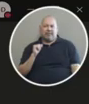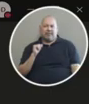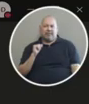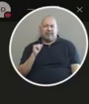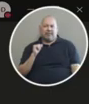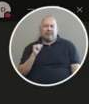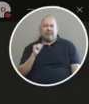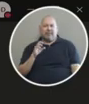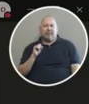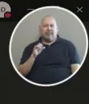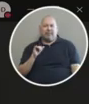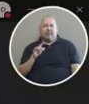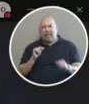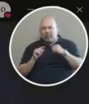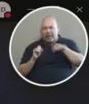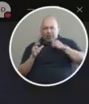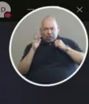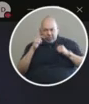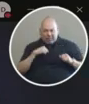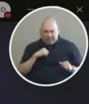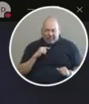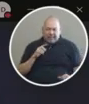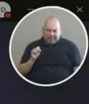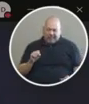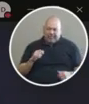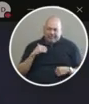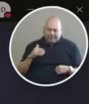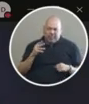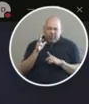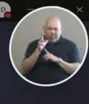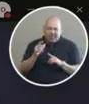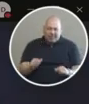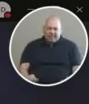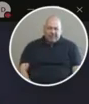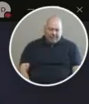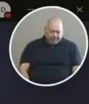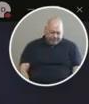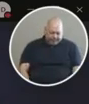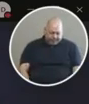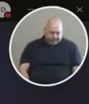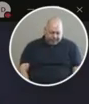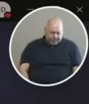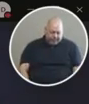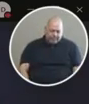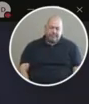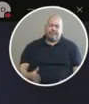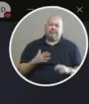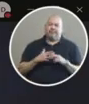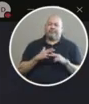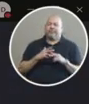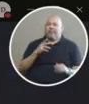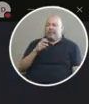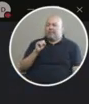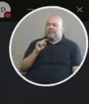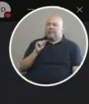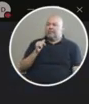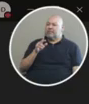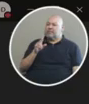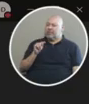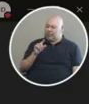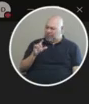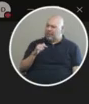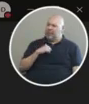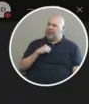This is Kathleen Stout. Can you hear me? Yes, we can hear you, ma'am. You have 3 minutes. Thank you. Thank you. My name is Kathy Stout. I'm